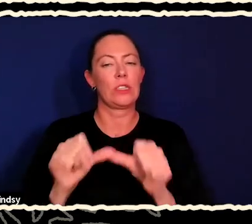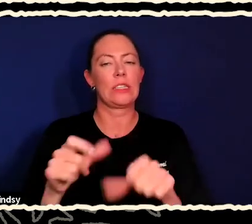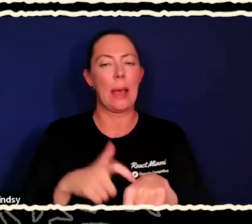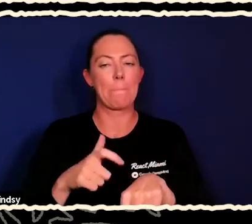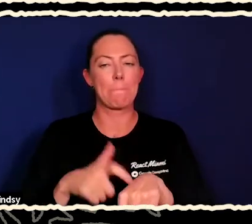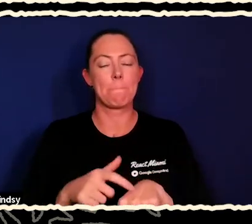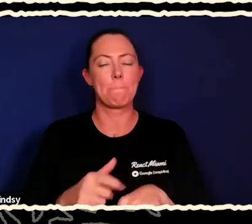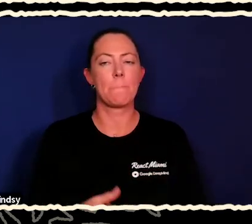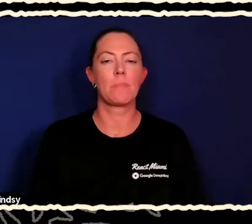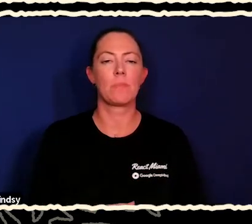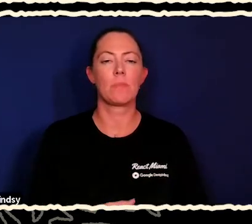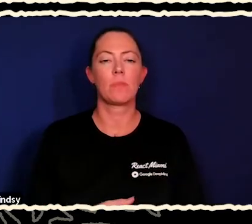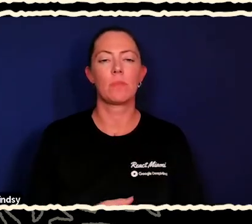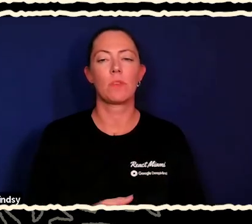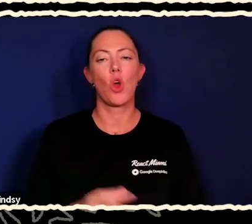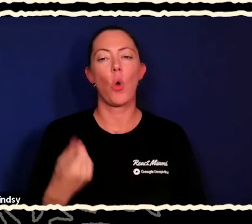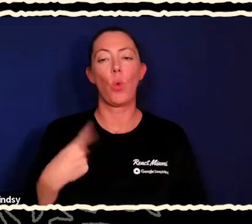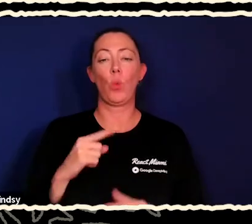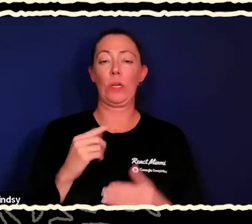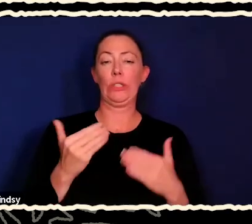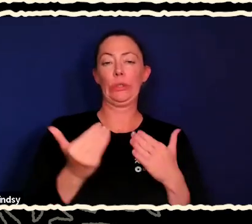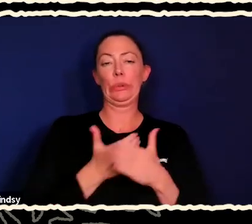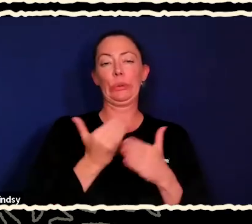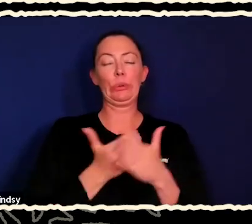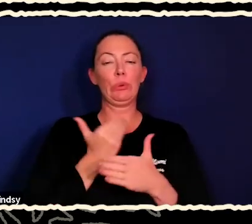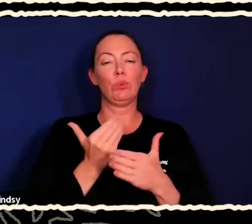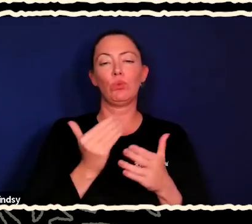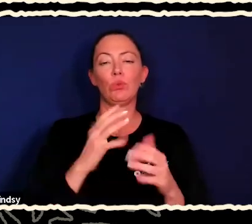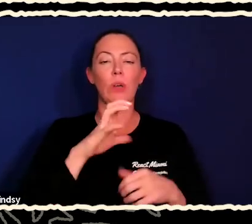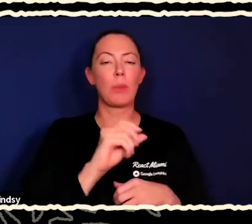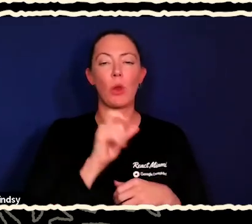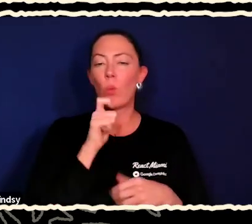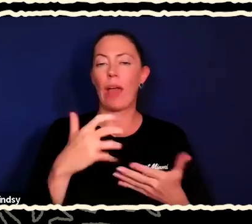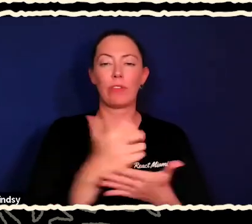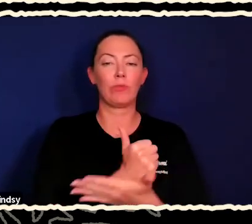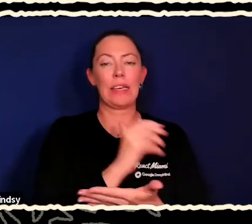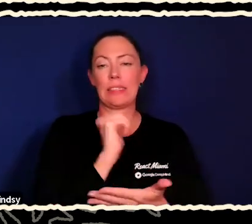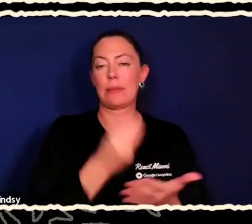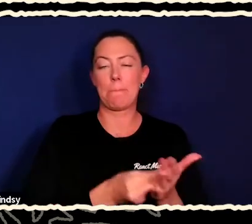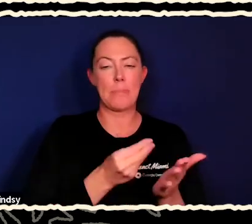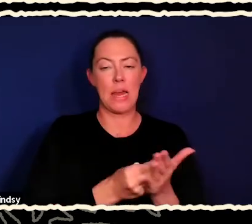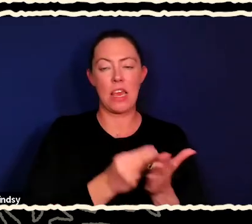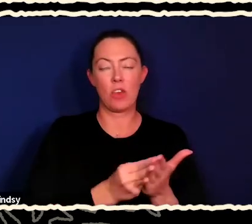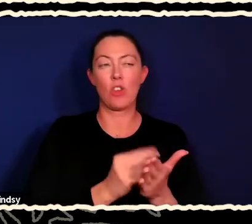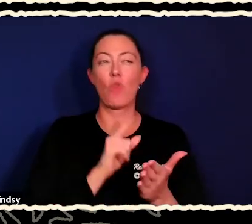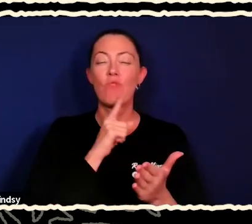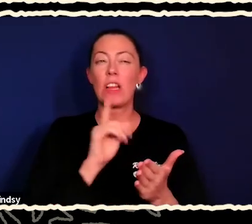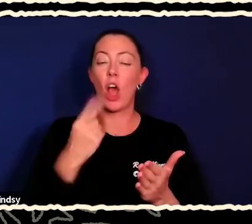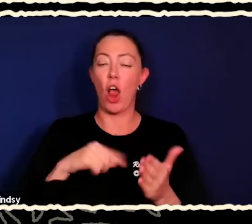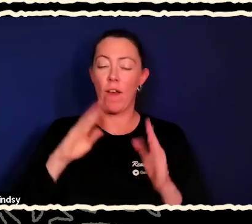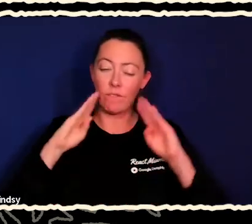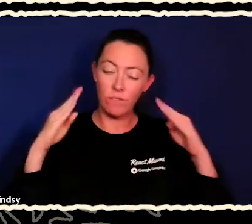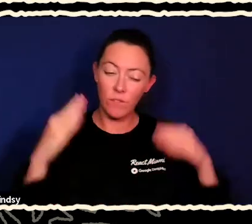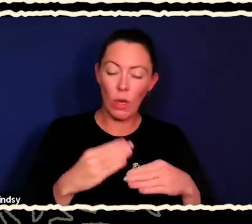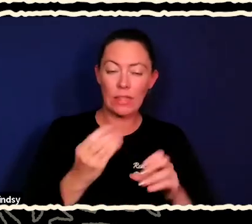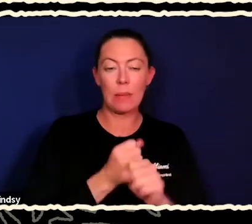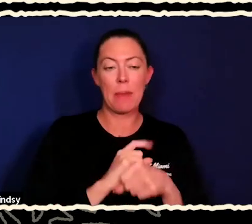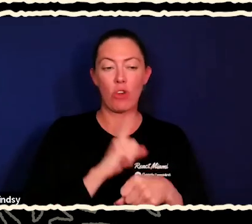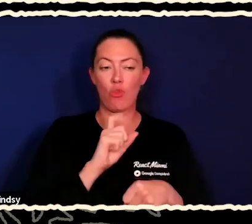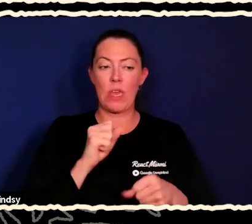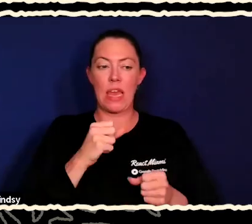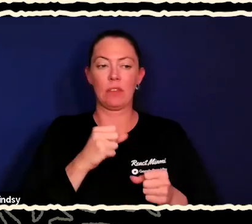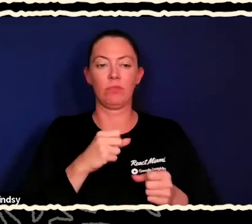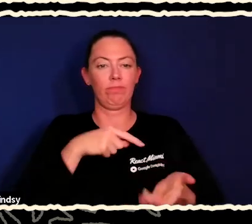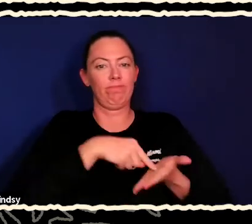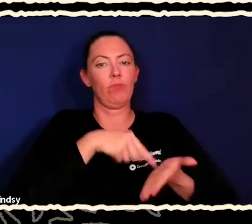time. We're a bootstrap company. We have not raised any money. So there's a huge focus for us in affordability and sustainability.